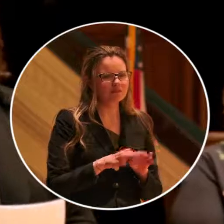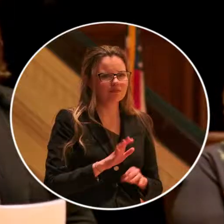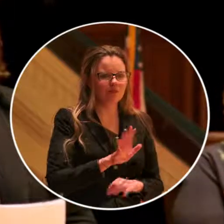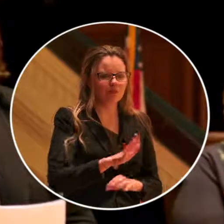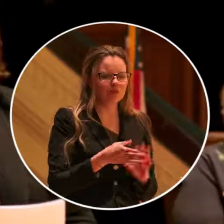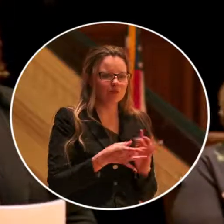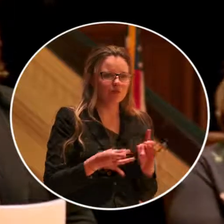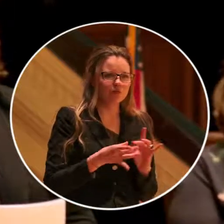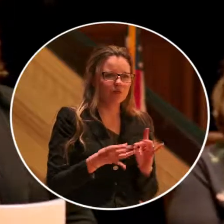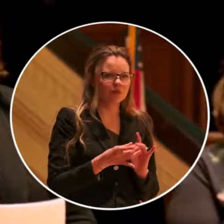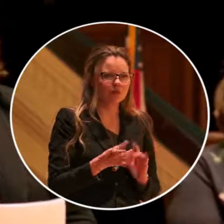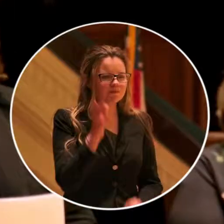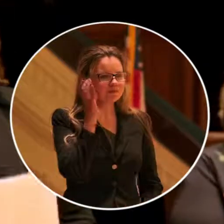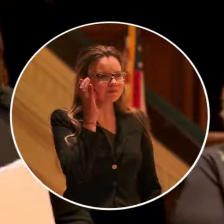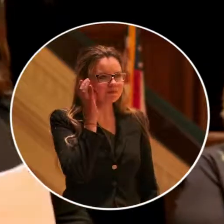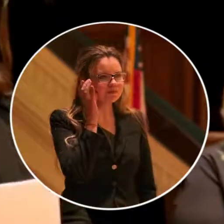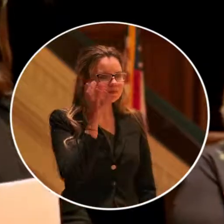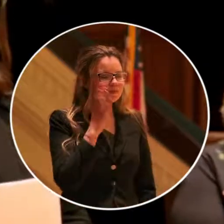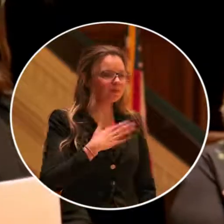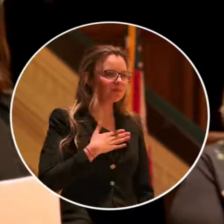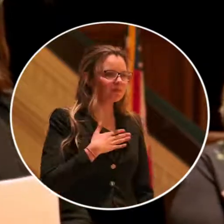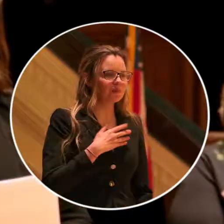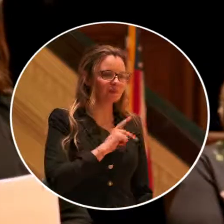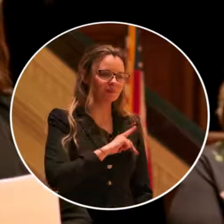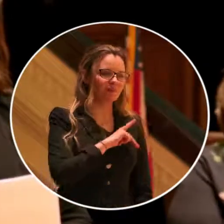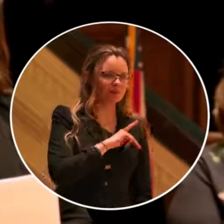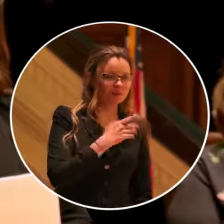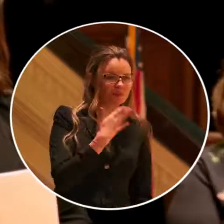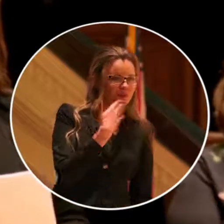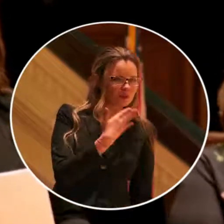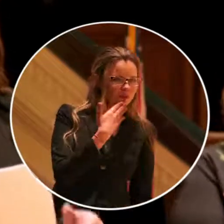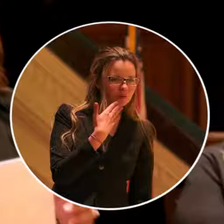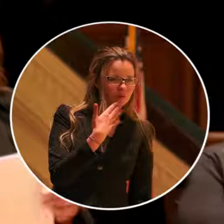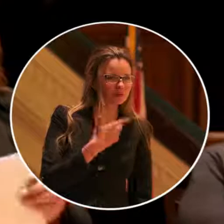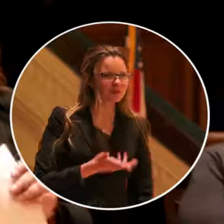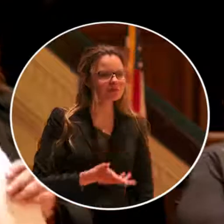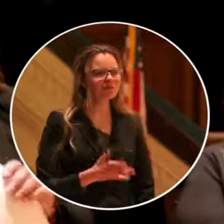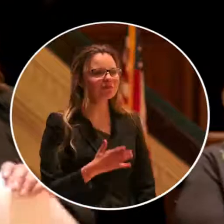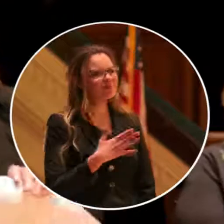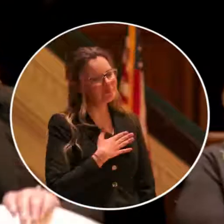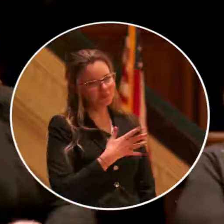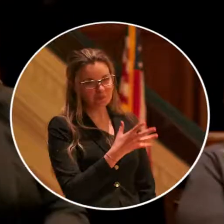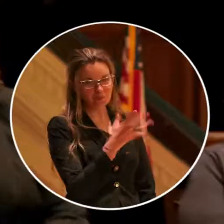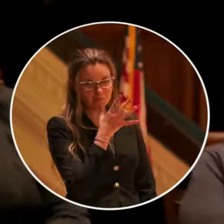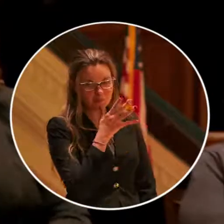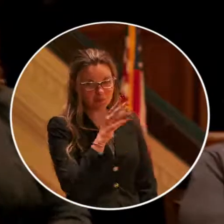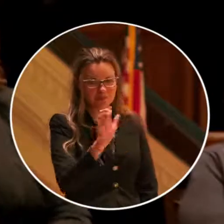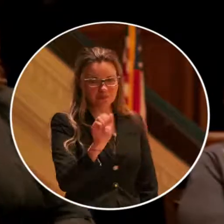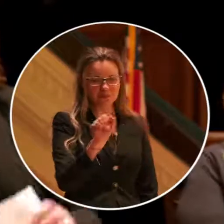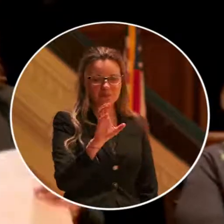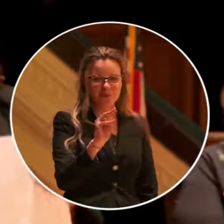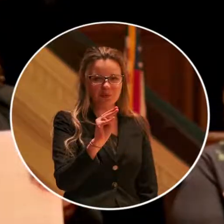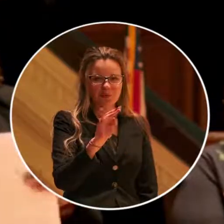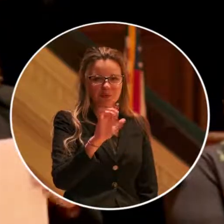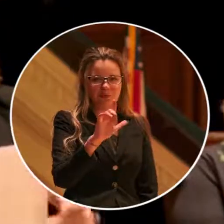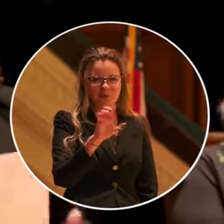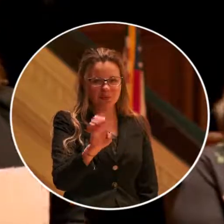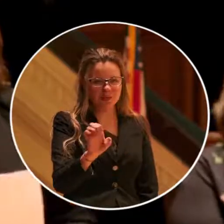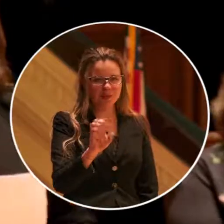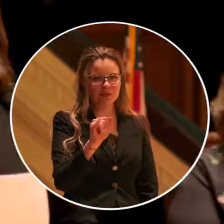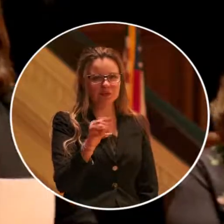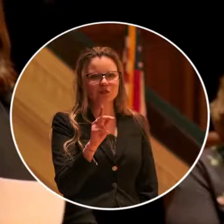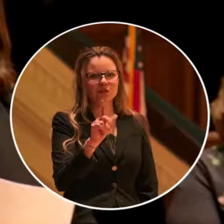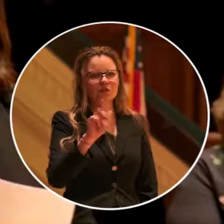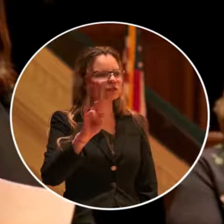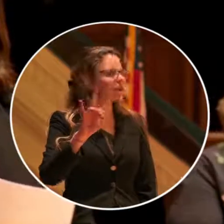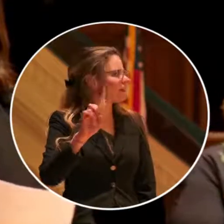And then I have some personal thank yous, so just indulge me for a moment. The first is for my mom, Camille Julian. She made